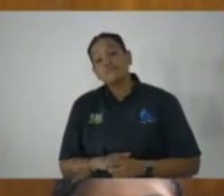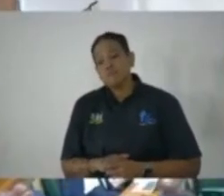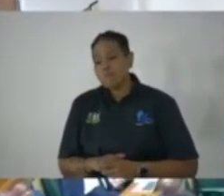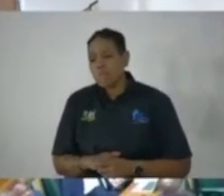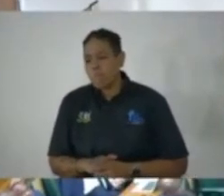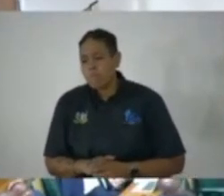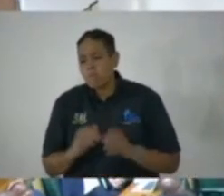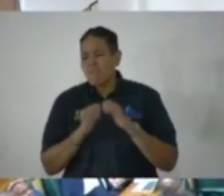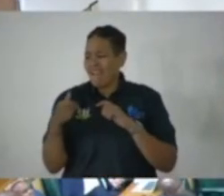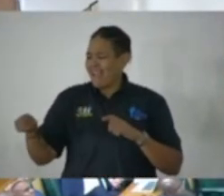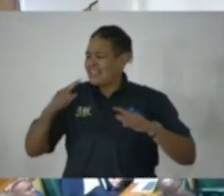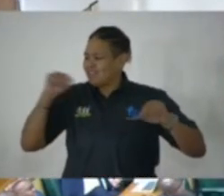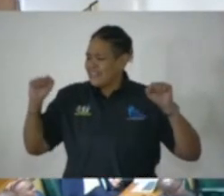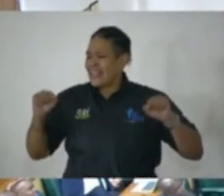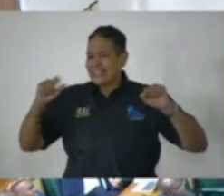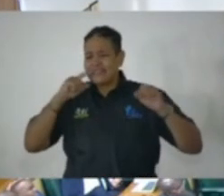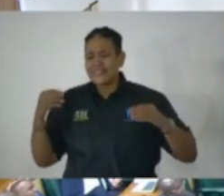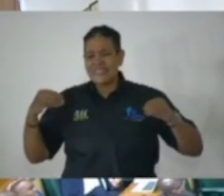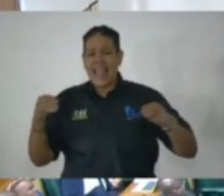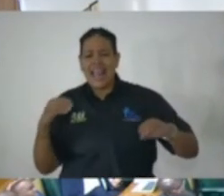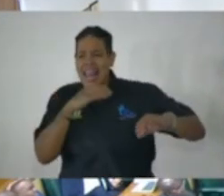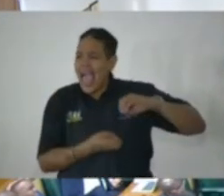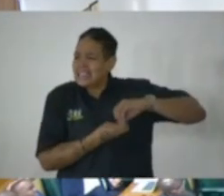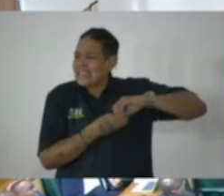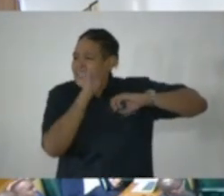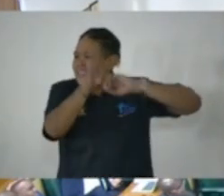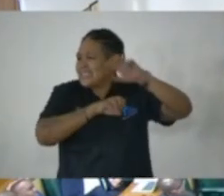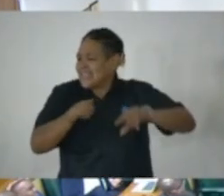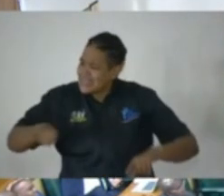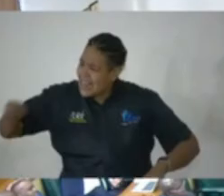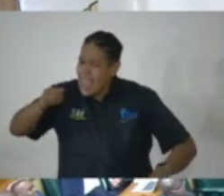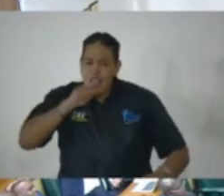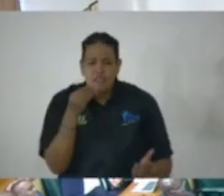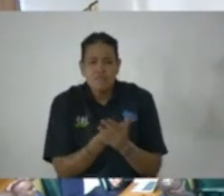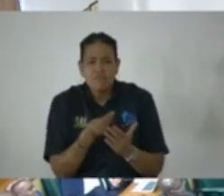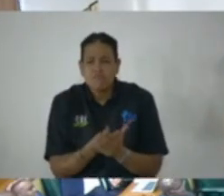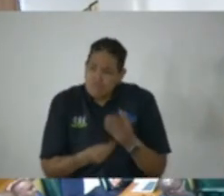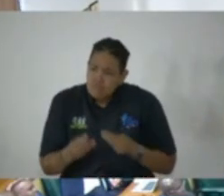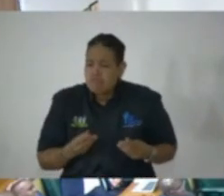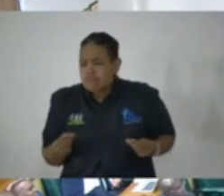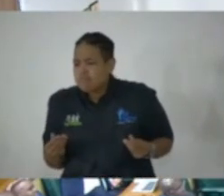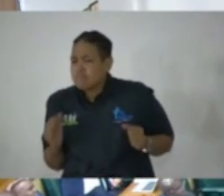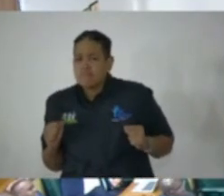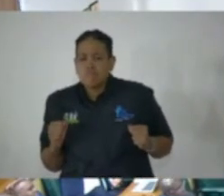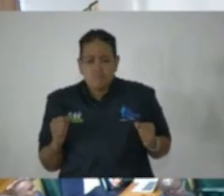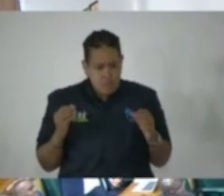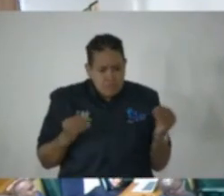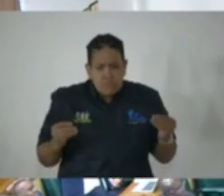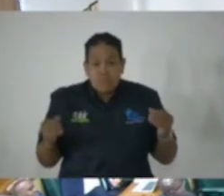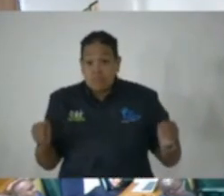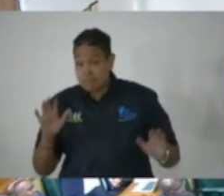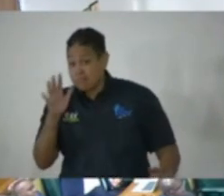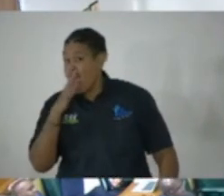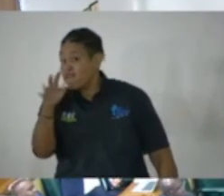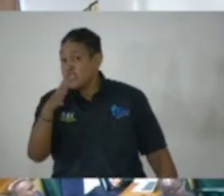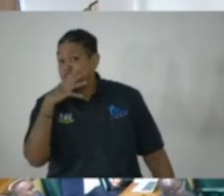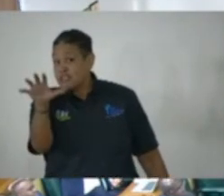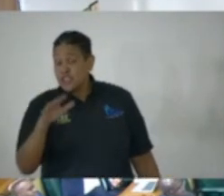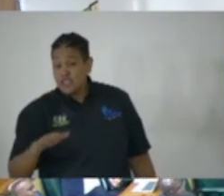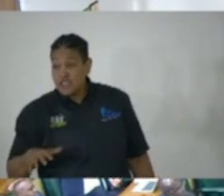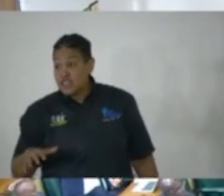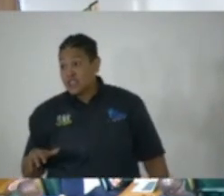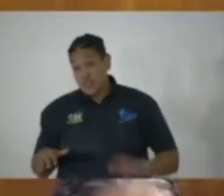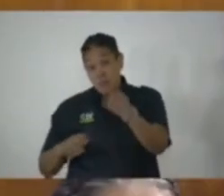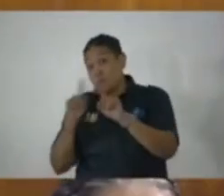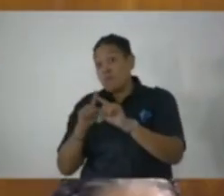How then have they been able to sell this lie that they are the fiscal party? And it's not finishing.